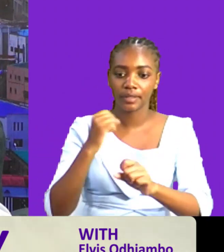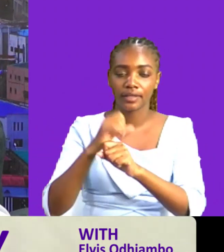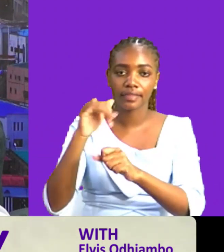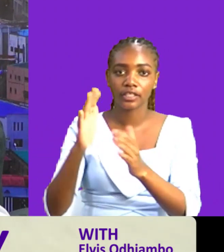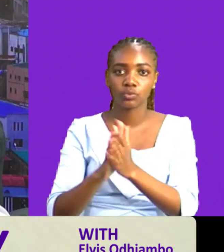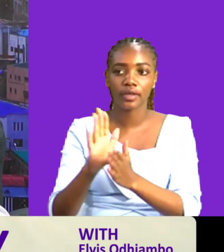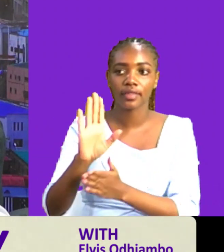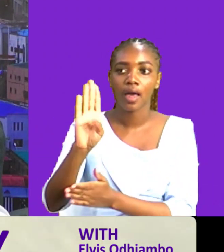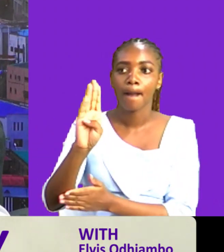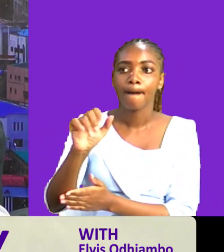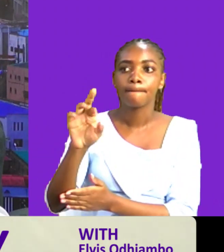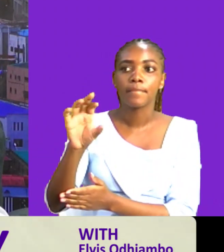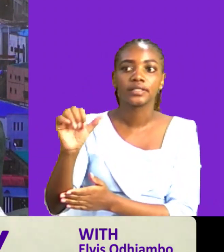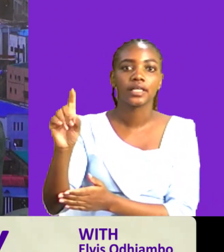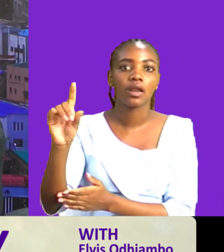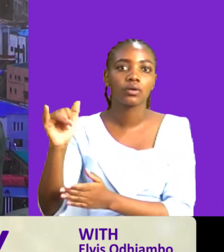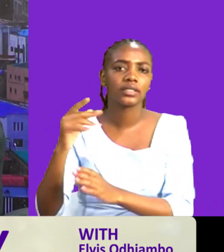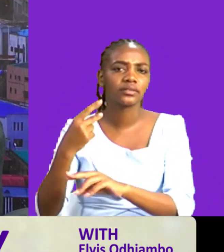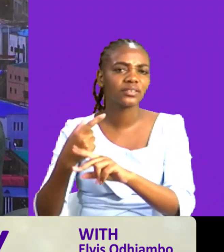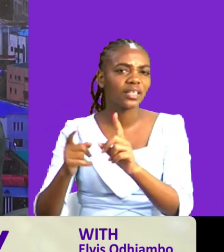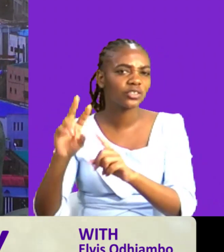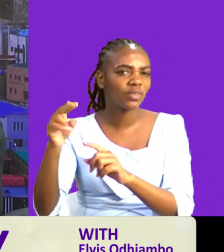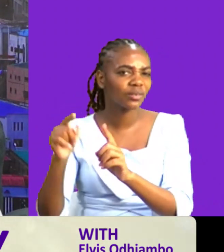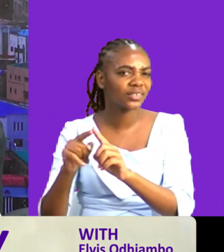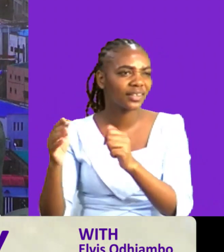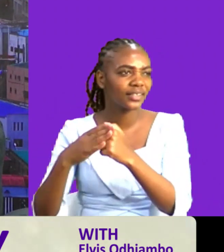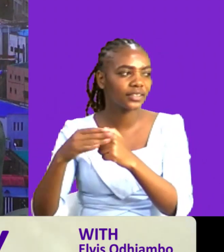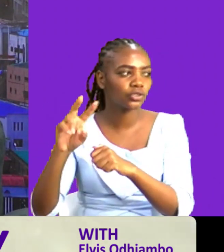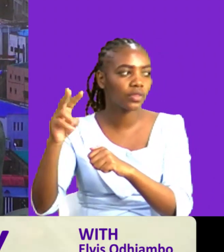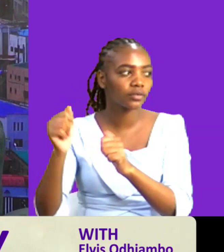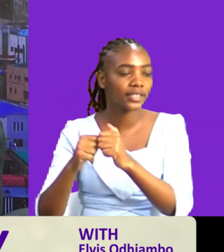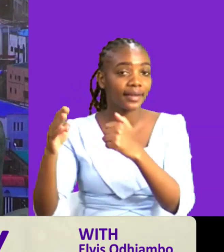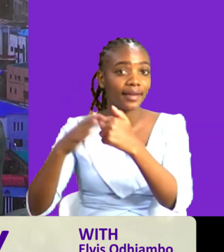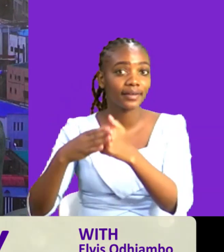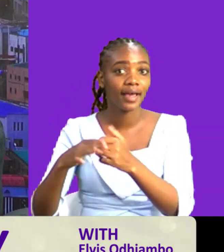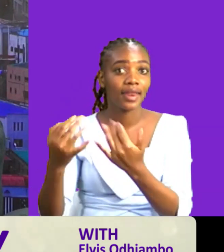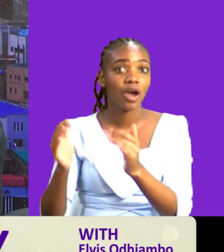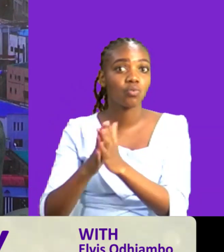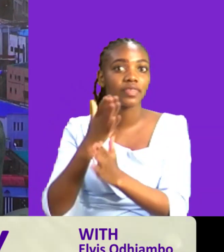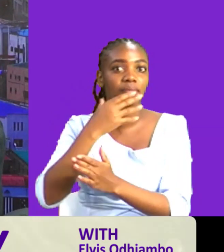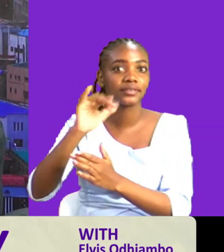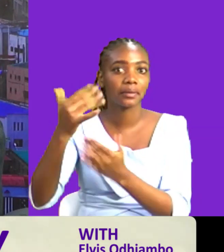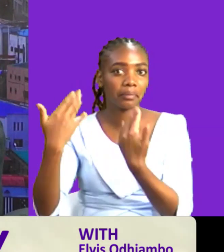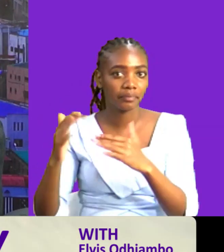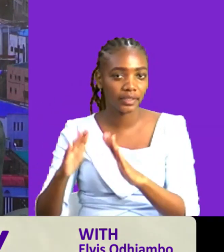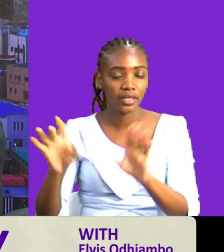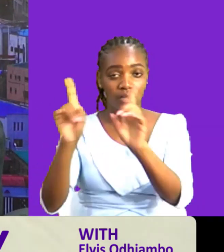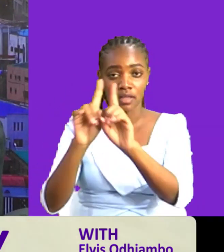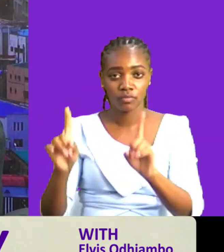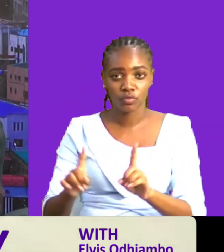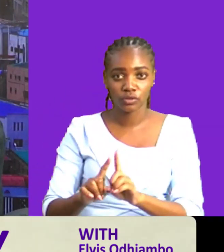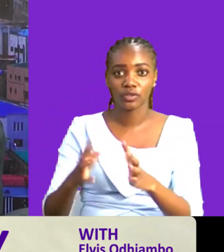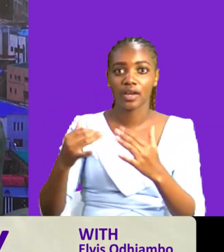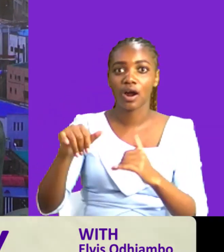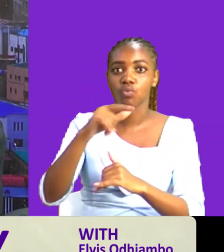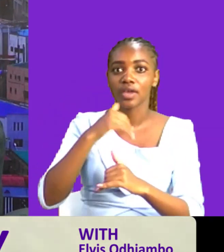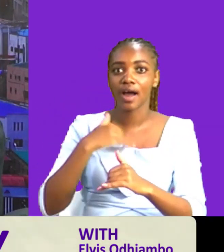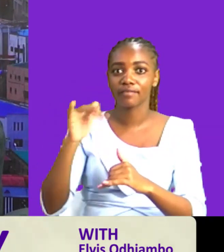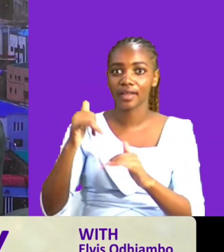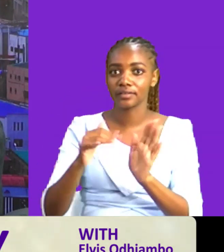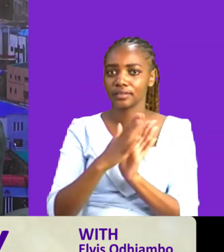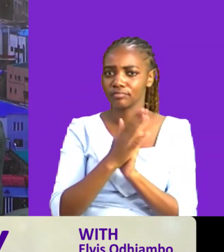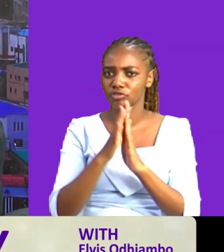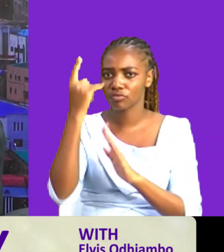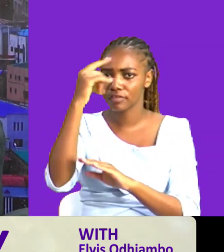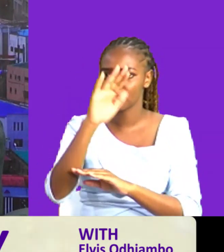with Barcelona back in the 2008-2009 season, and right now with Manchester City in the current season now. We have that highlight for you on